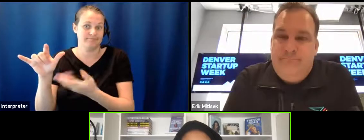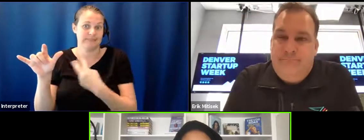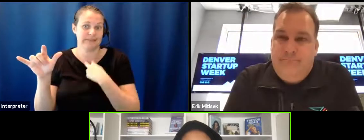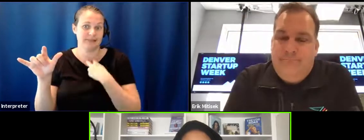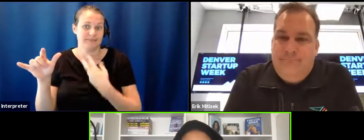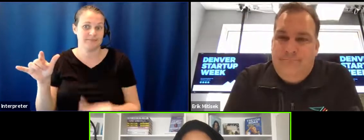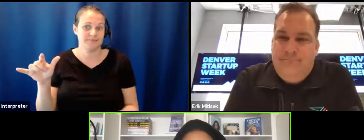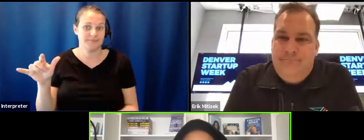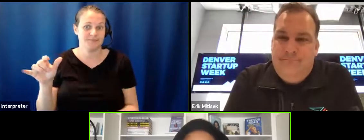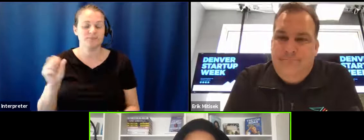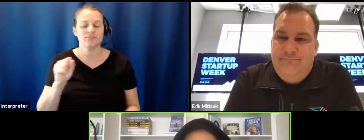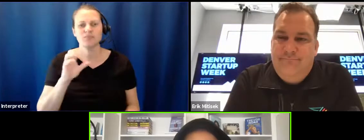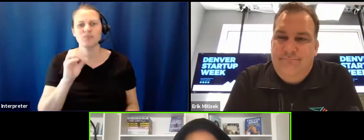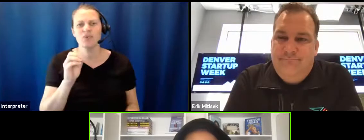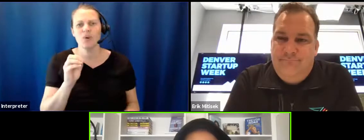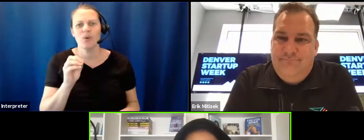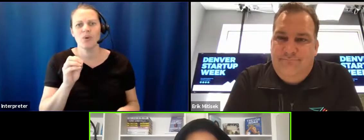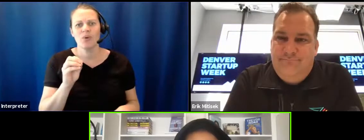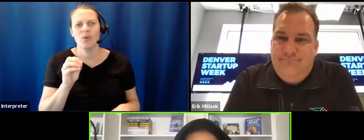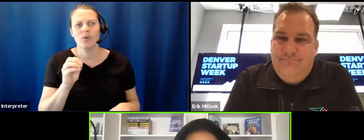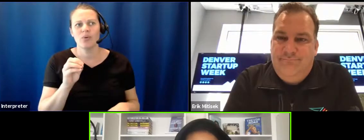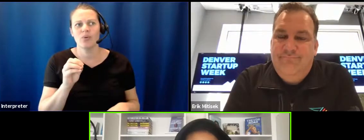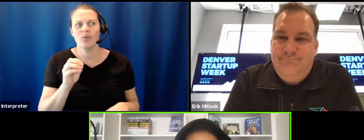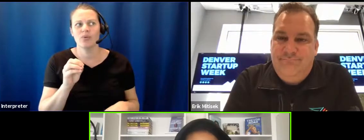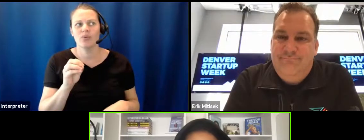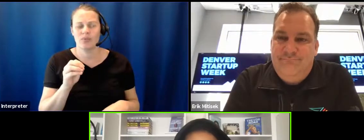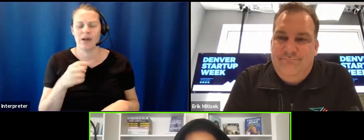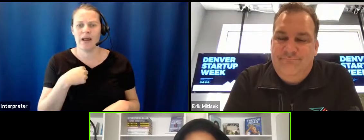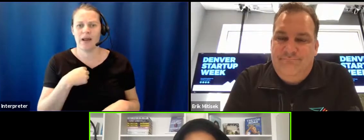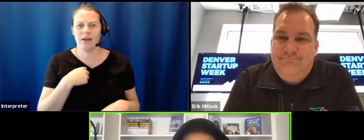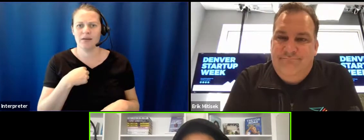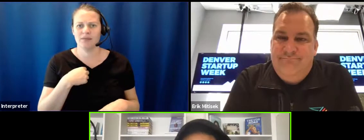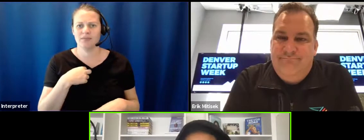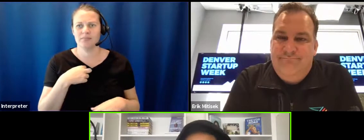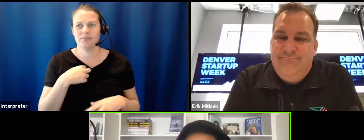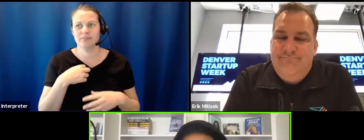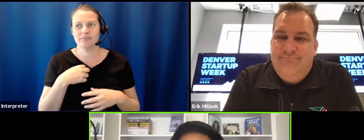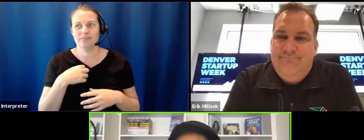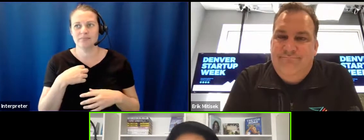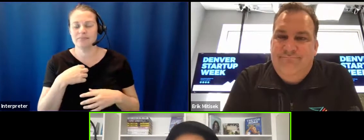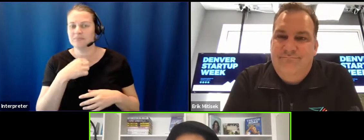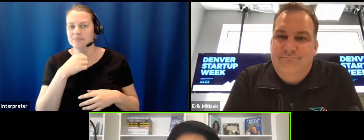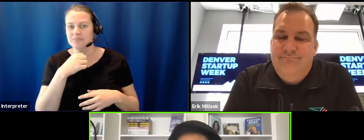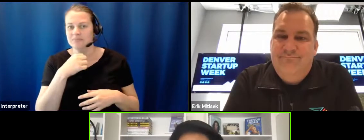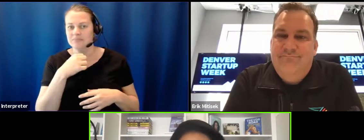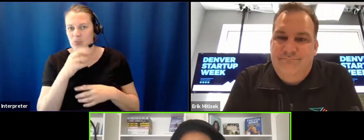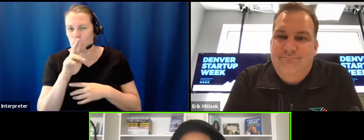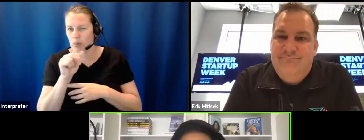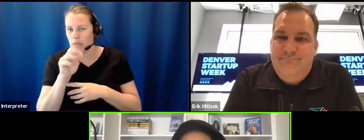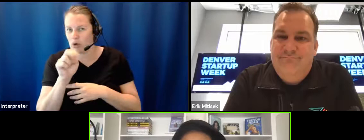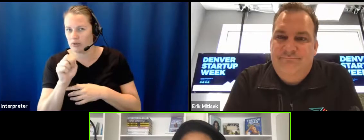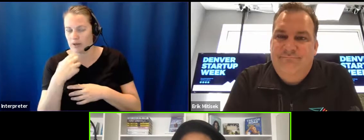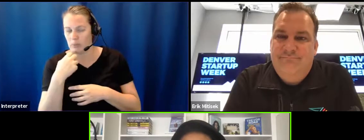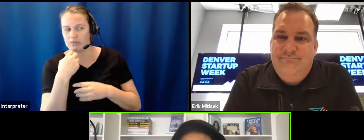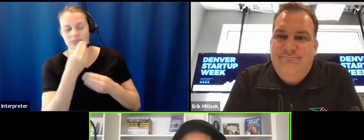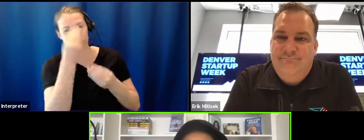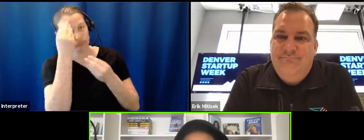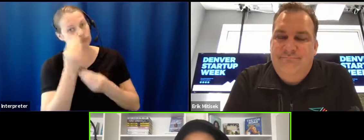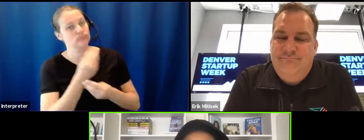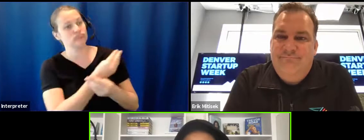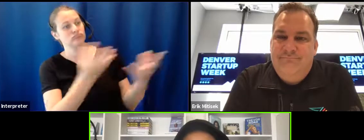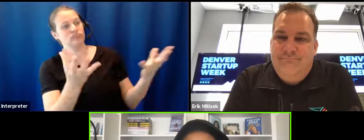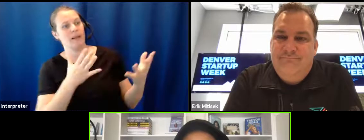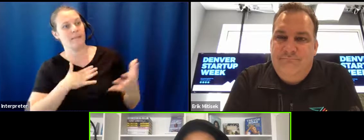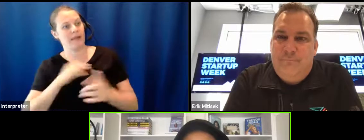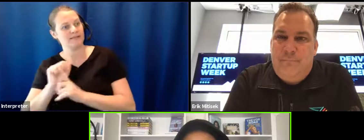And so it was rare that I would tell somebody I was in that situation. I told a few people, a handful of people over those 3.5 years,